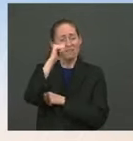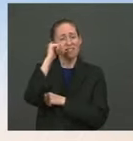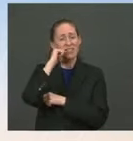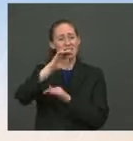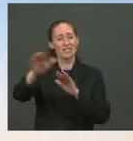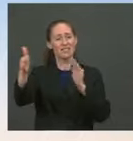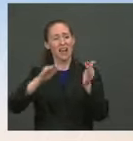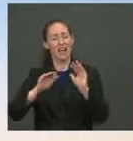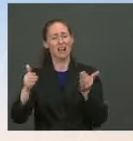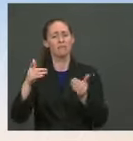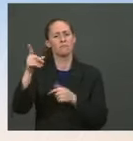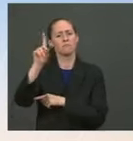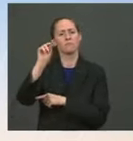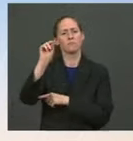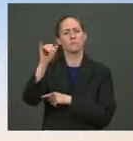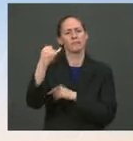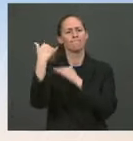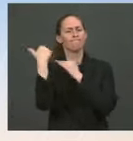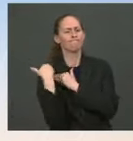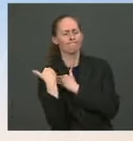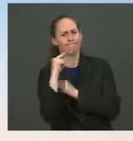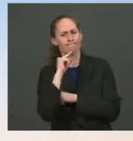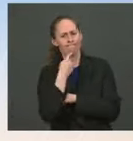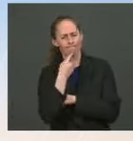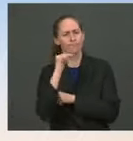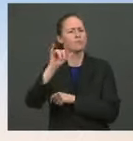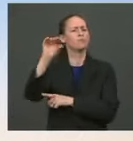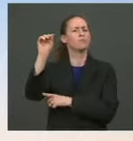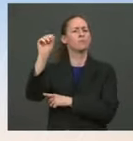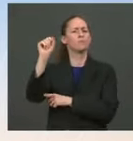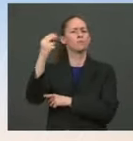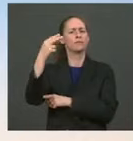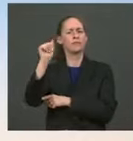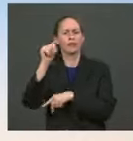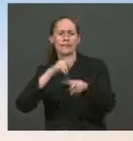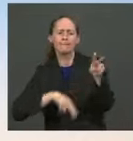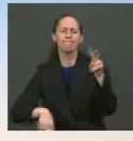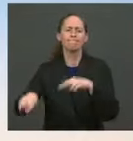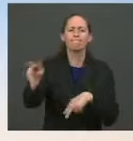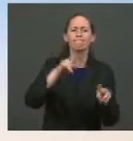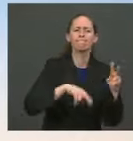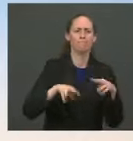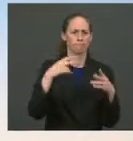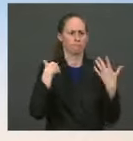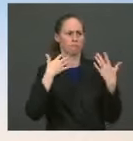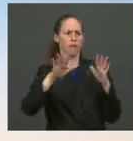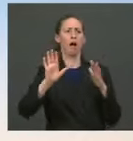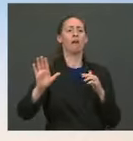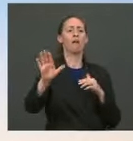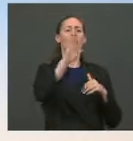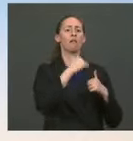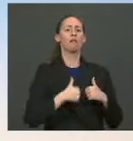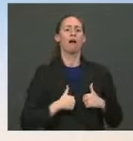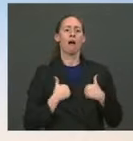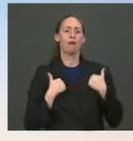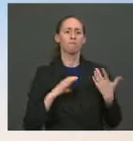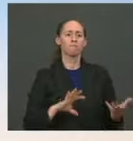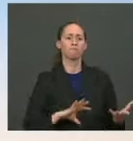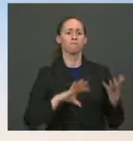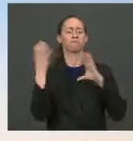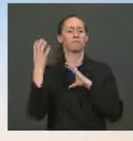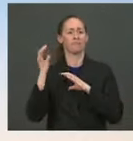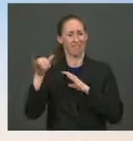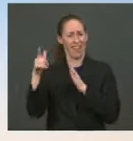workers face grave danger, and it's derived from a law passed by Congress that's been around for more than 50 years.